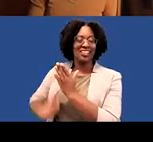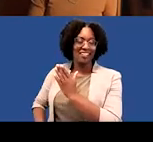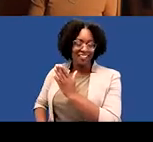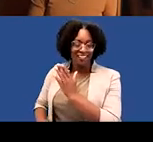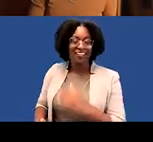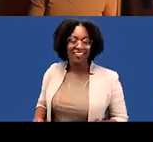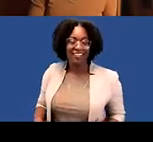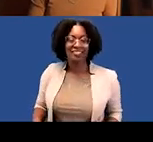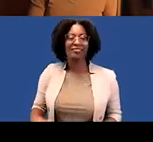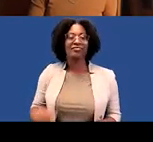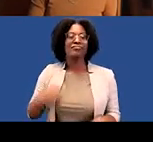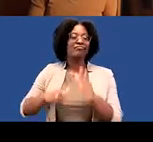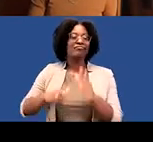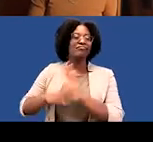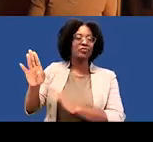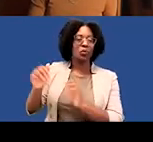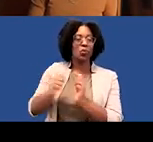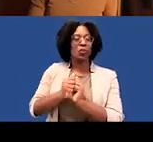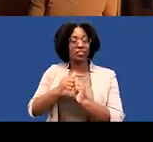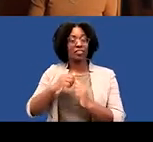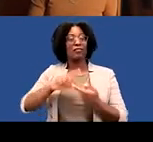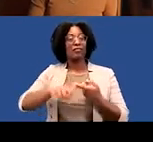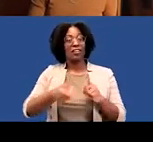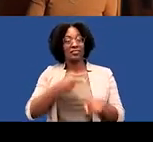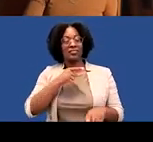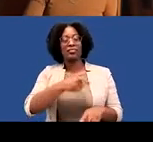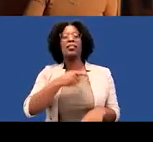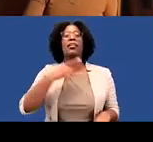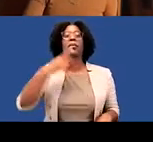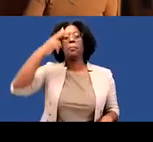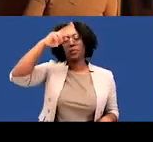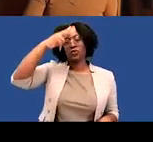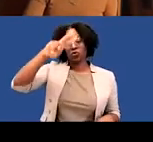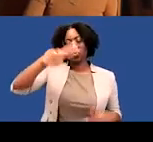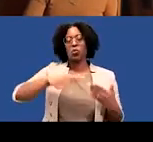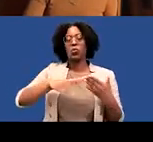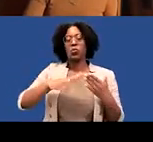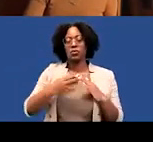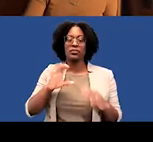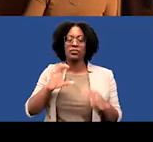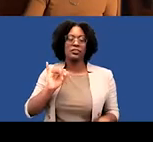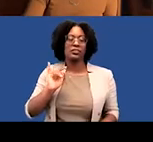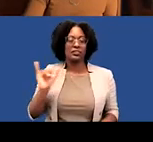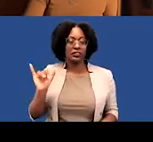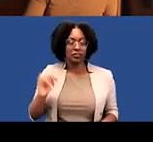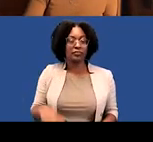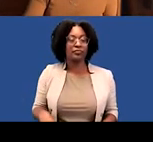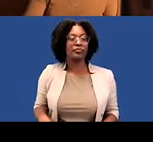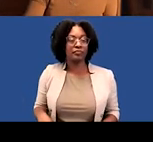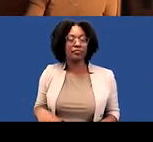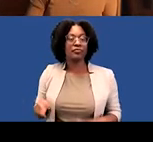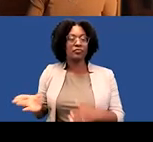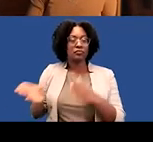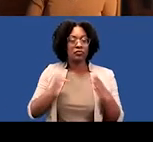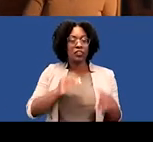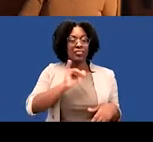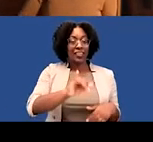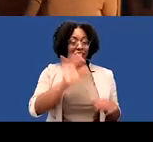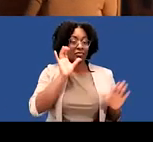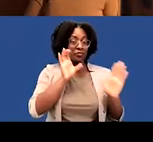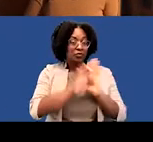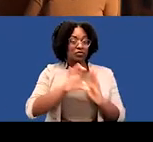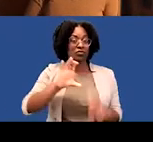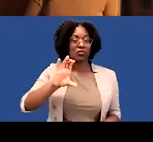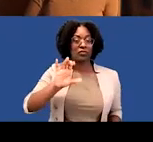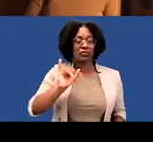Ivan Ontiveros in Mexico City. And this is a portrait of Cynthia and Travis right here.